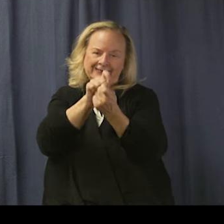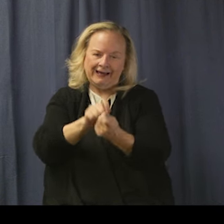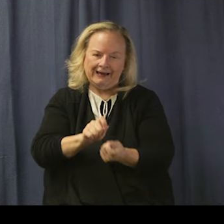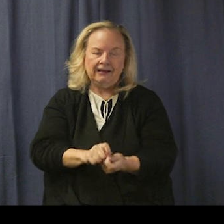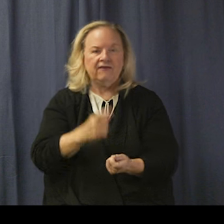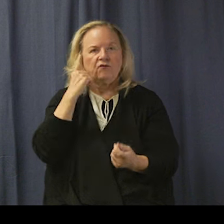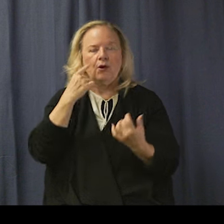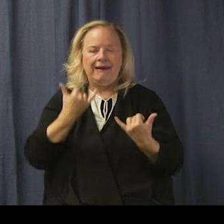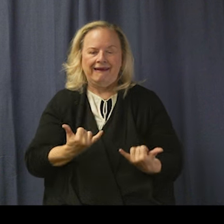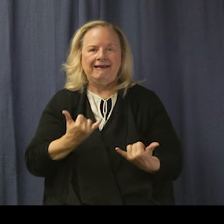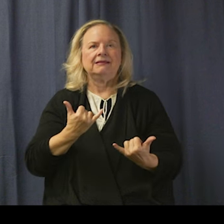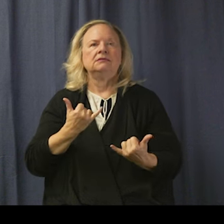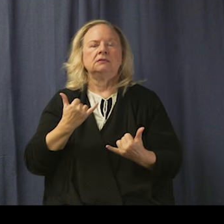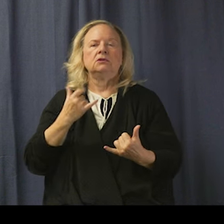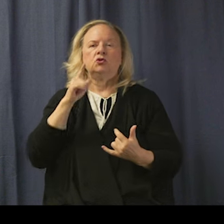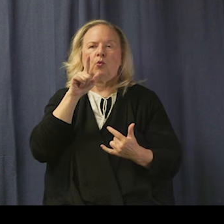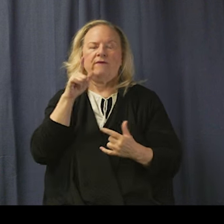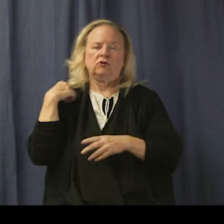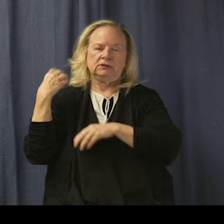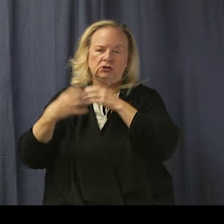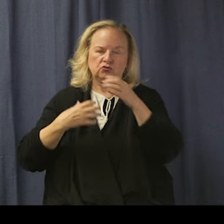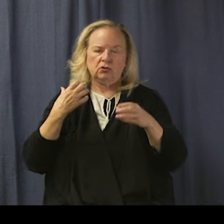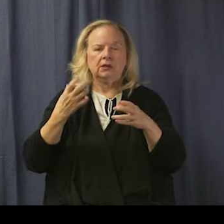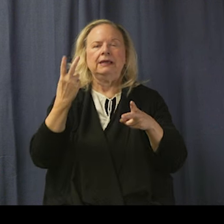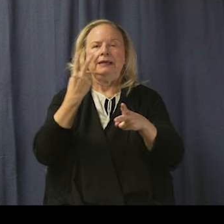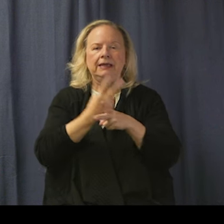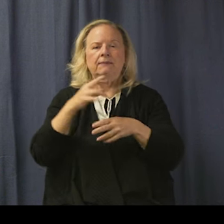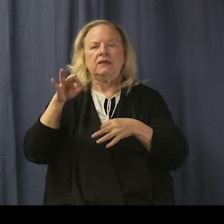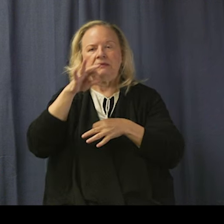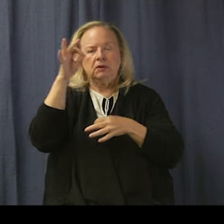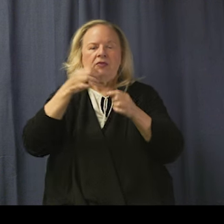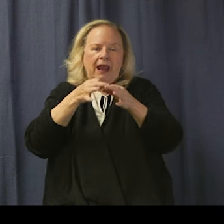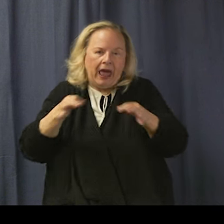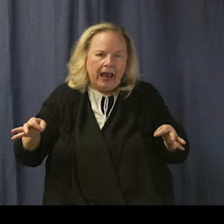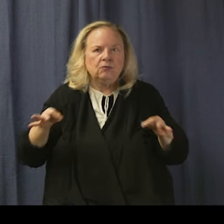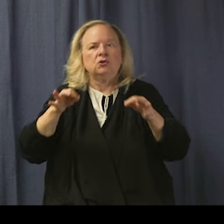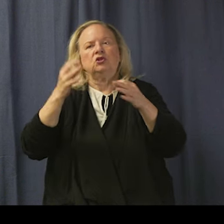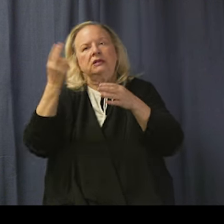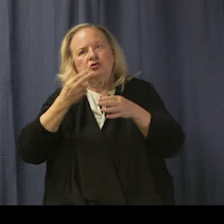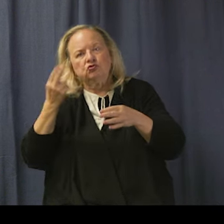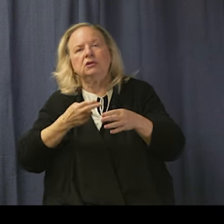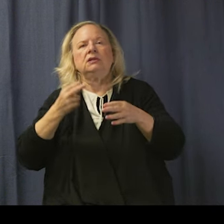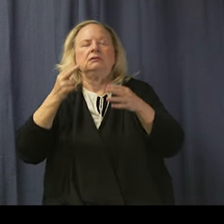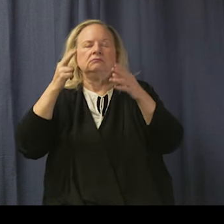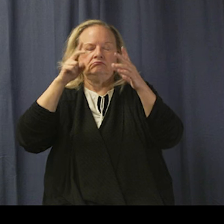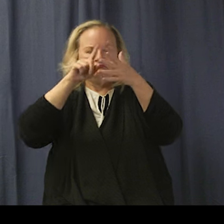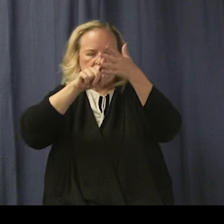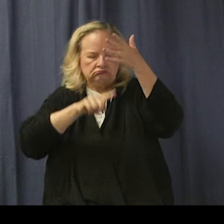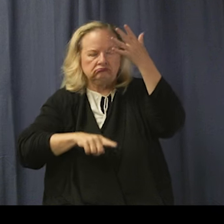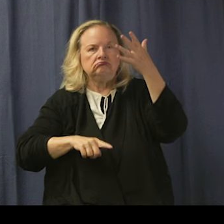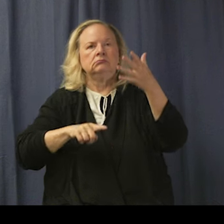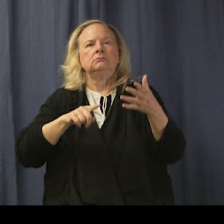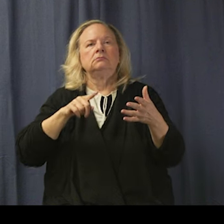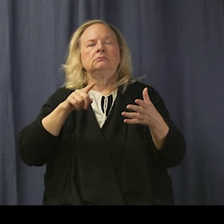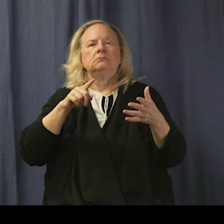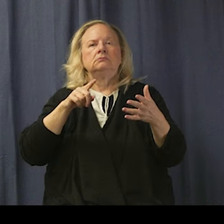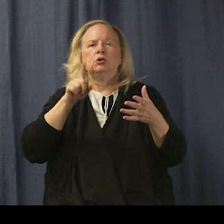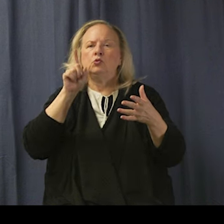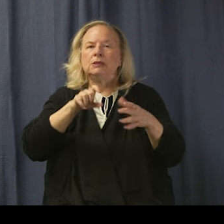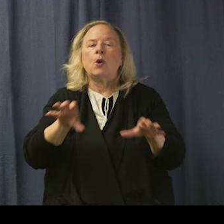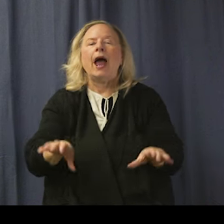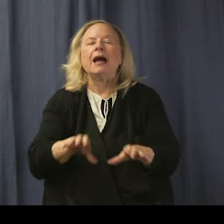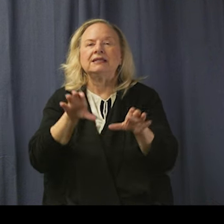21st century, where we're going to restore the language, keep the spirit. But like I said, it is online only, but you need to activate